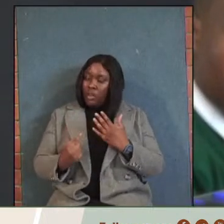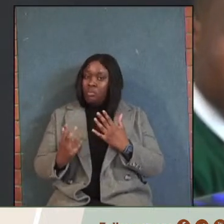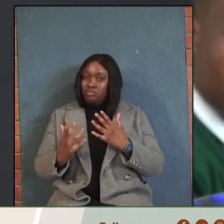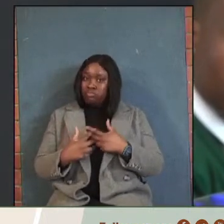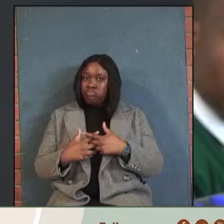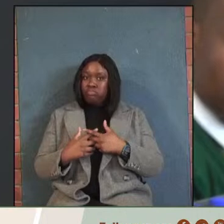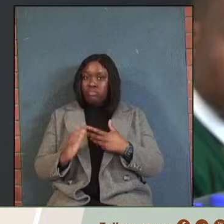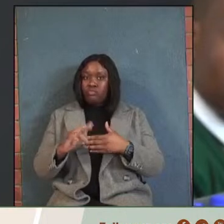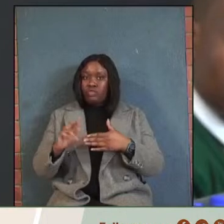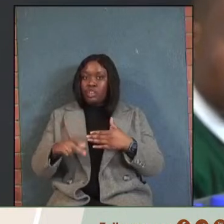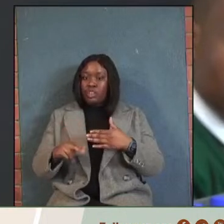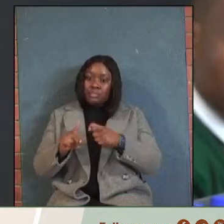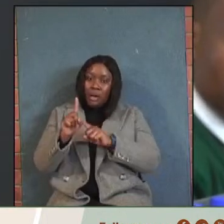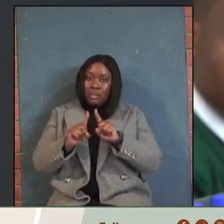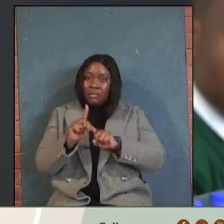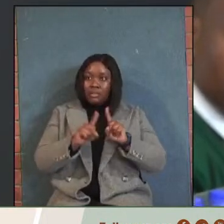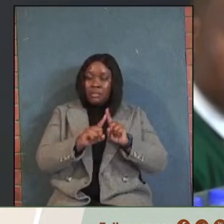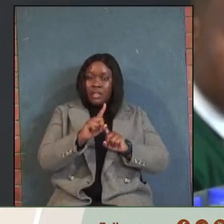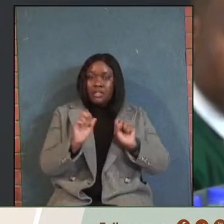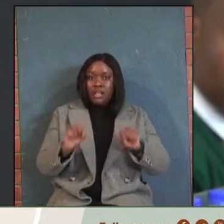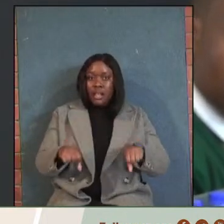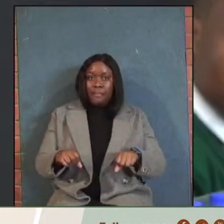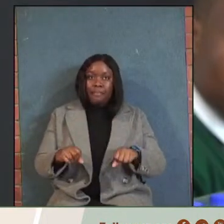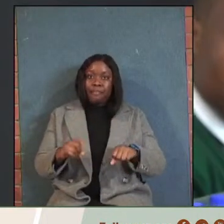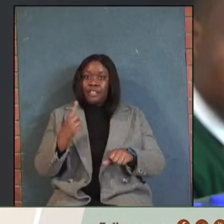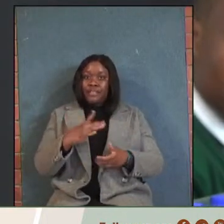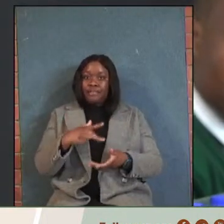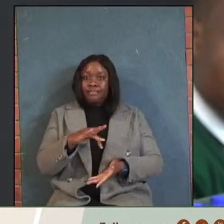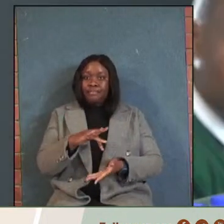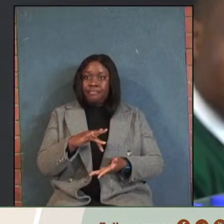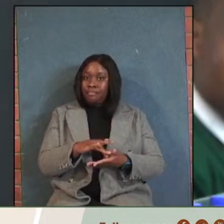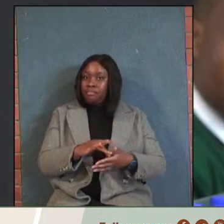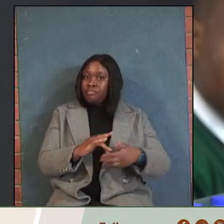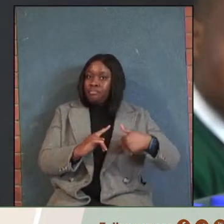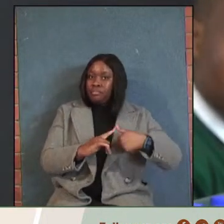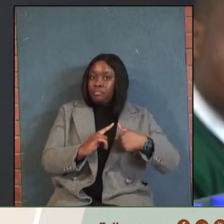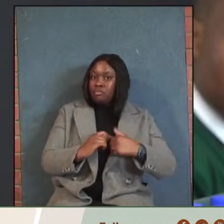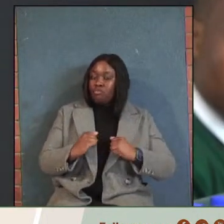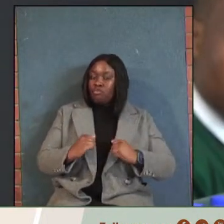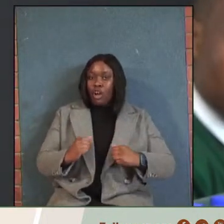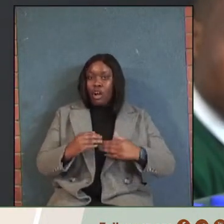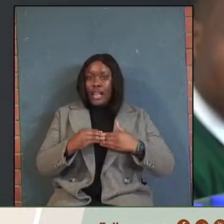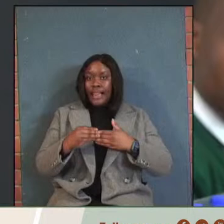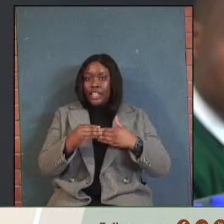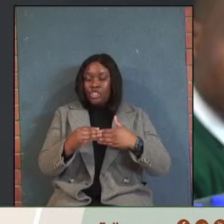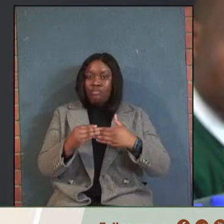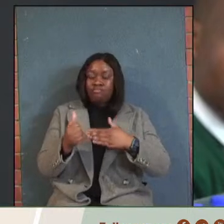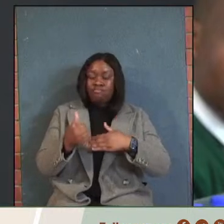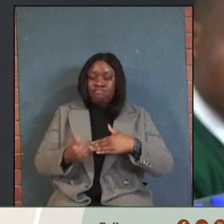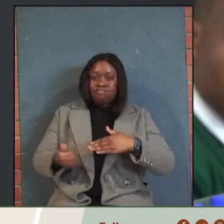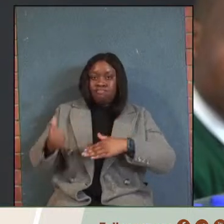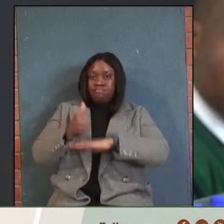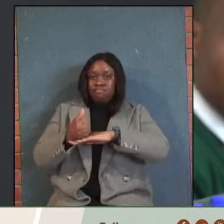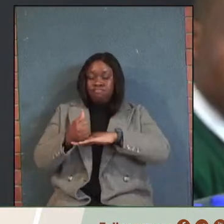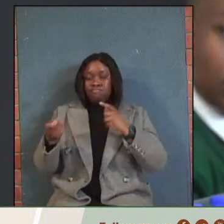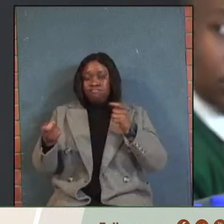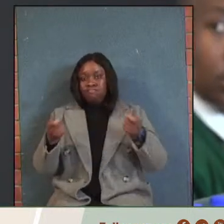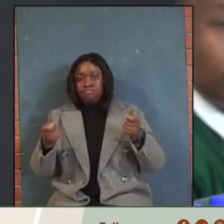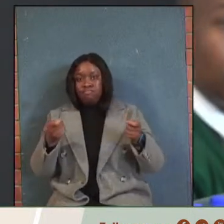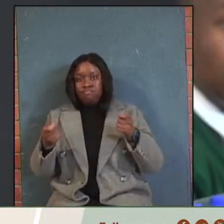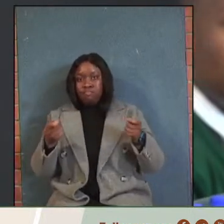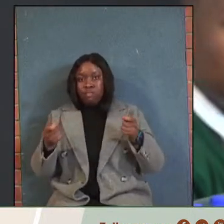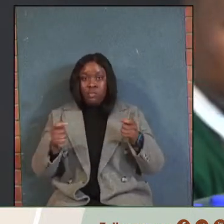results. First and foremost, the center will need a strong, dedicated leadership and management team because having or running a